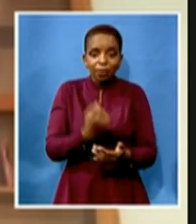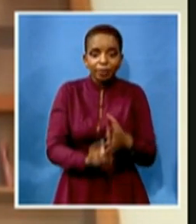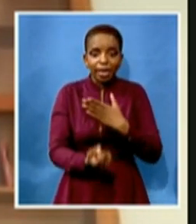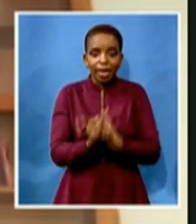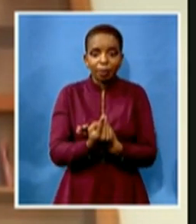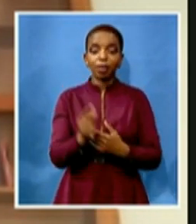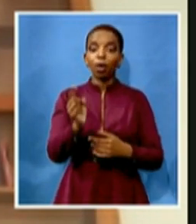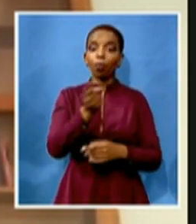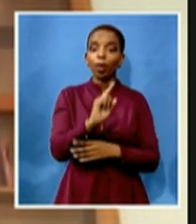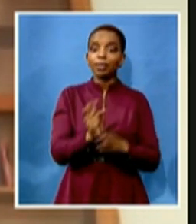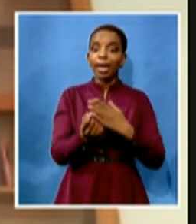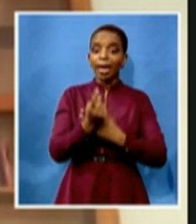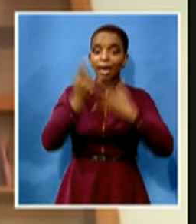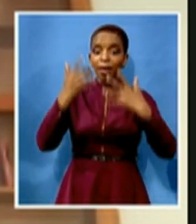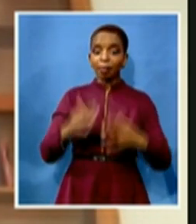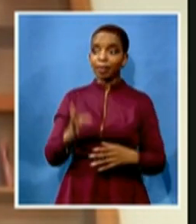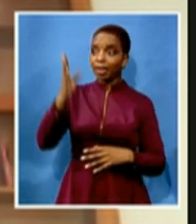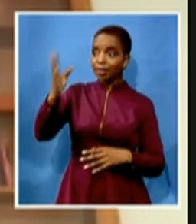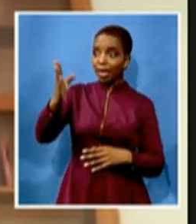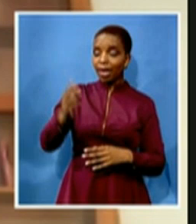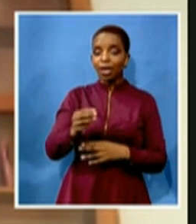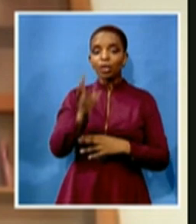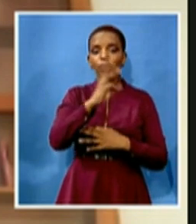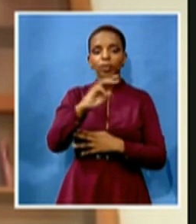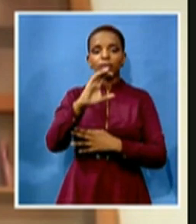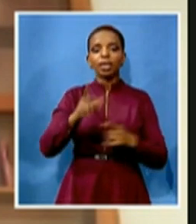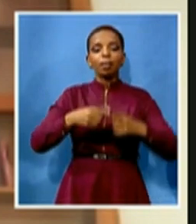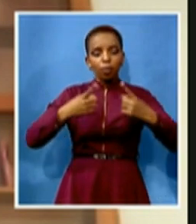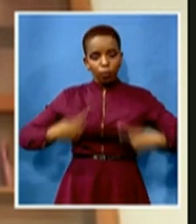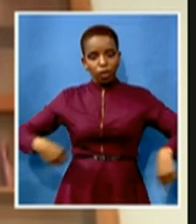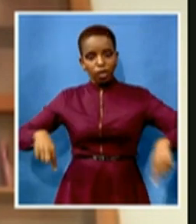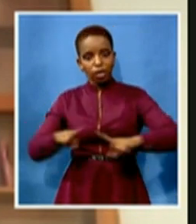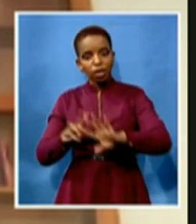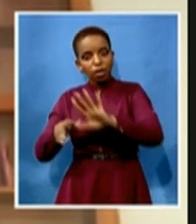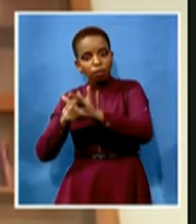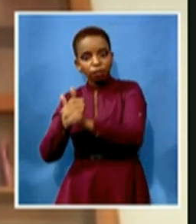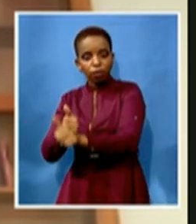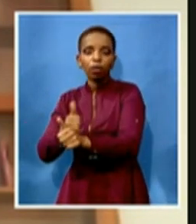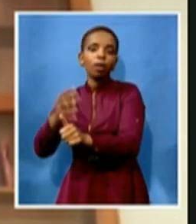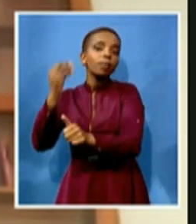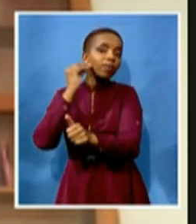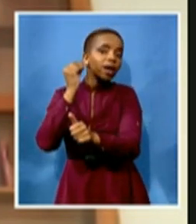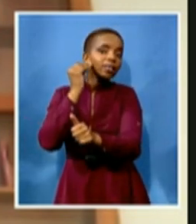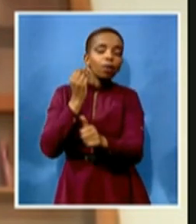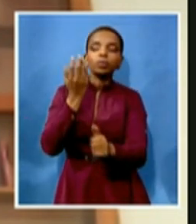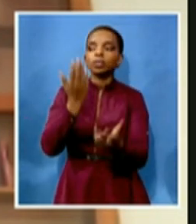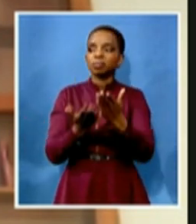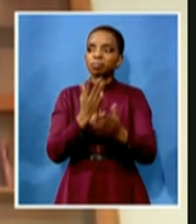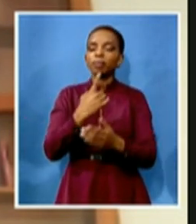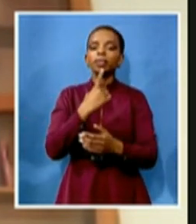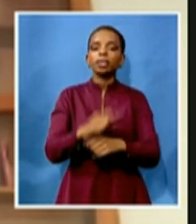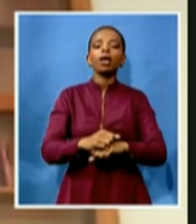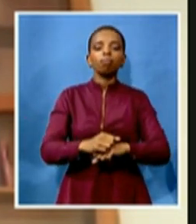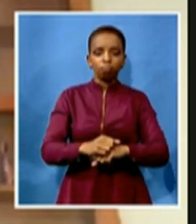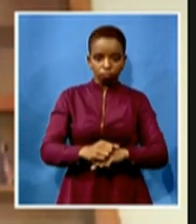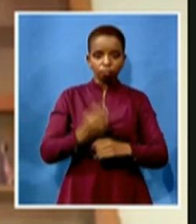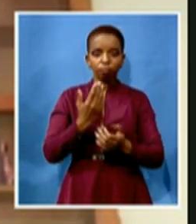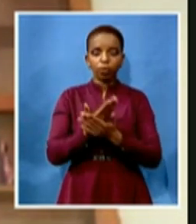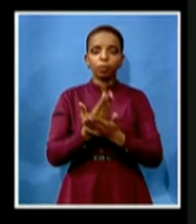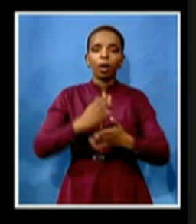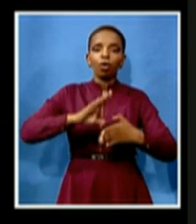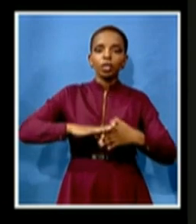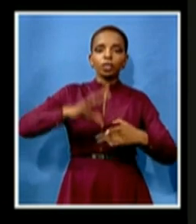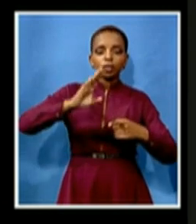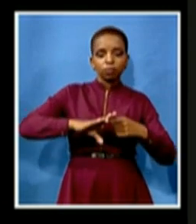out afterwards to say, this might be the reason. So we use them into the future, as it were. So our approach, for example, into